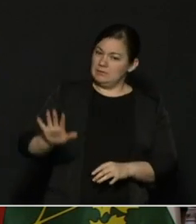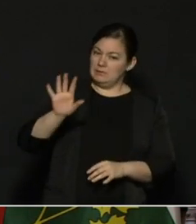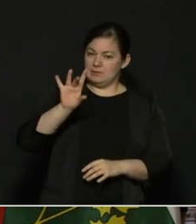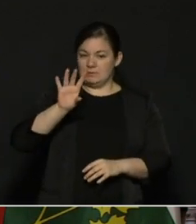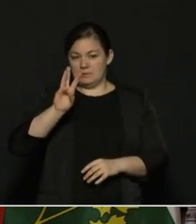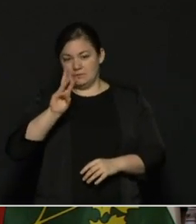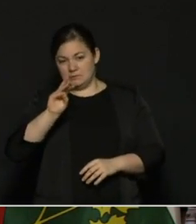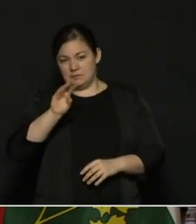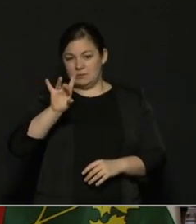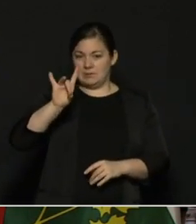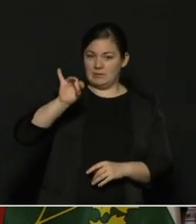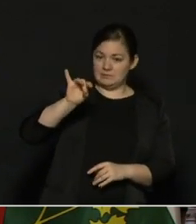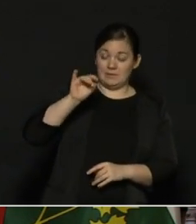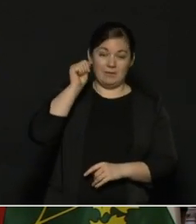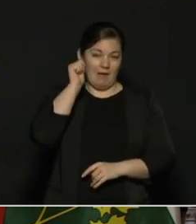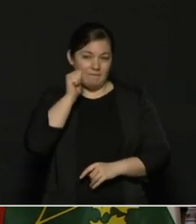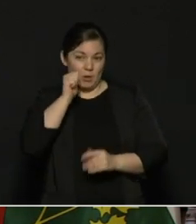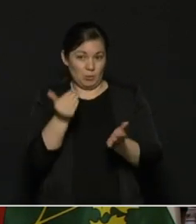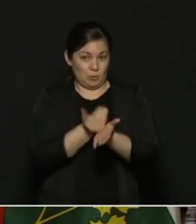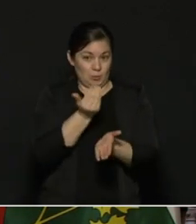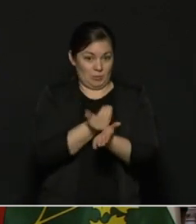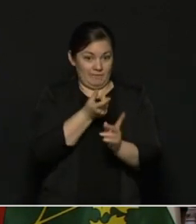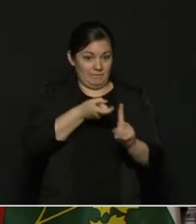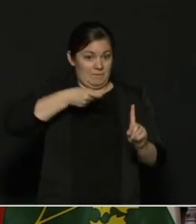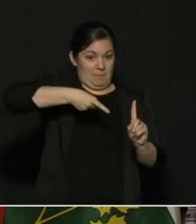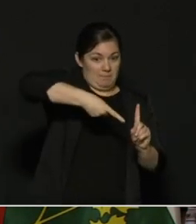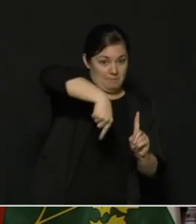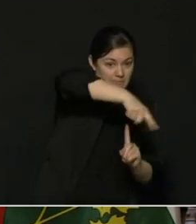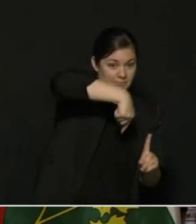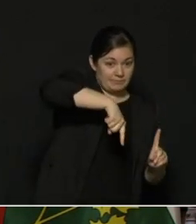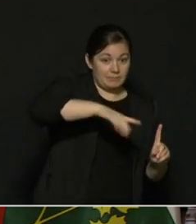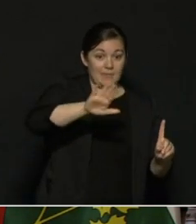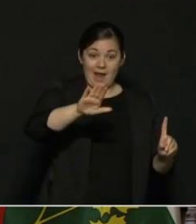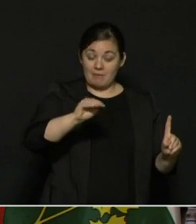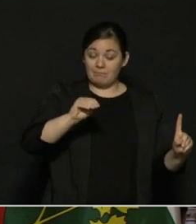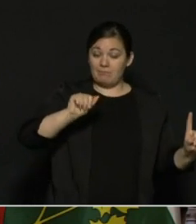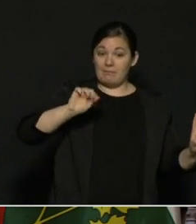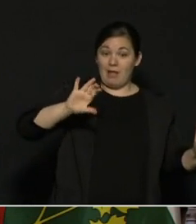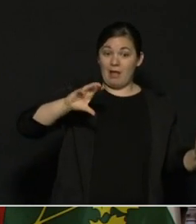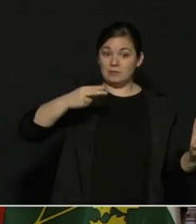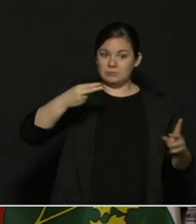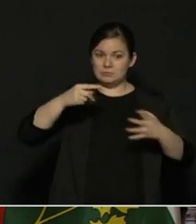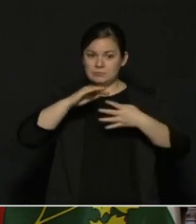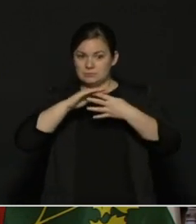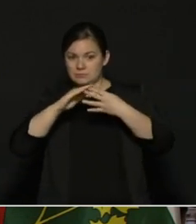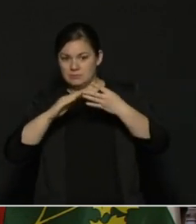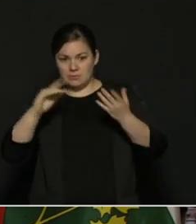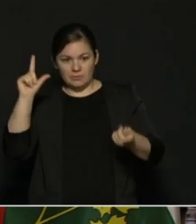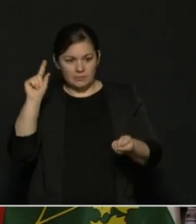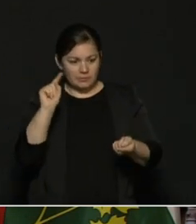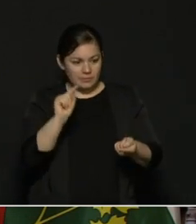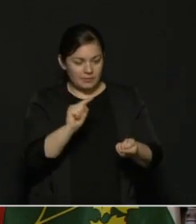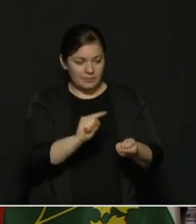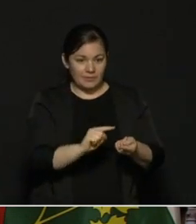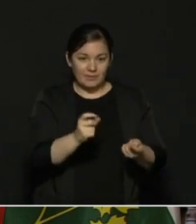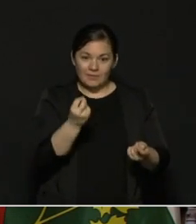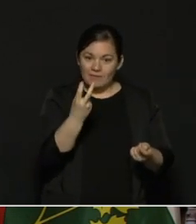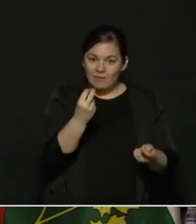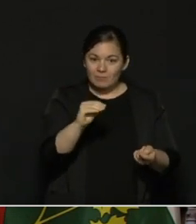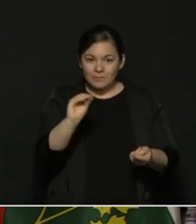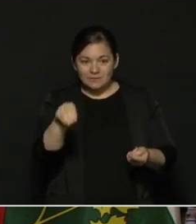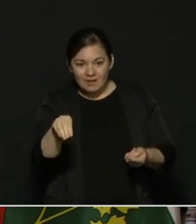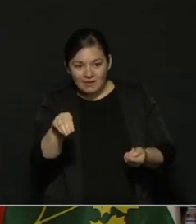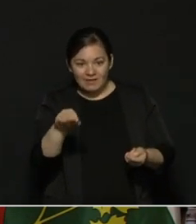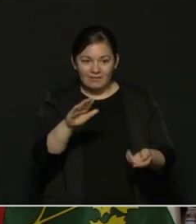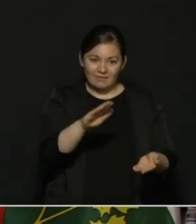then about that time around the 10th, 11th, and 12th of March, when we started seeing the returning of people on some